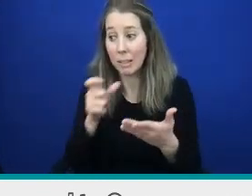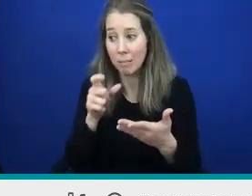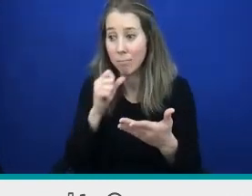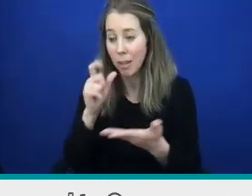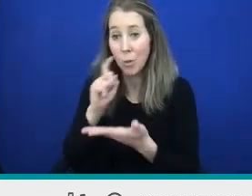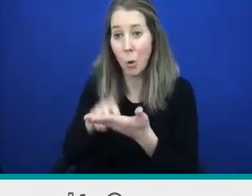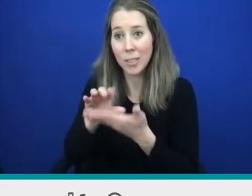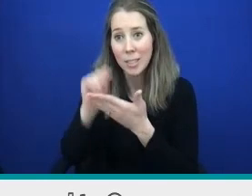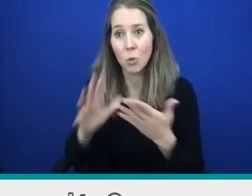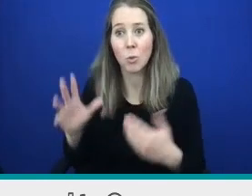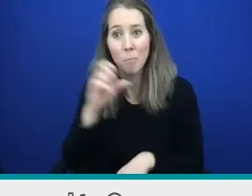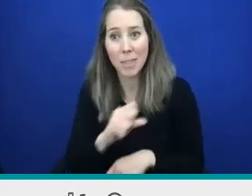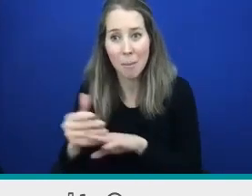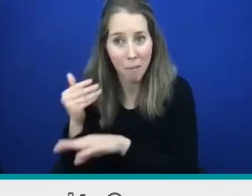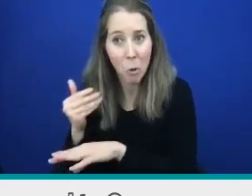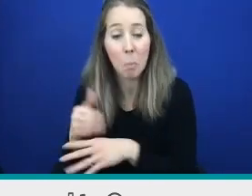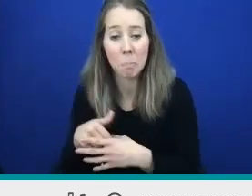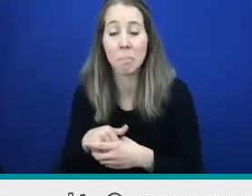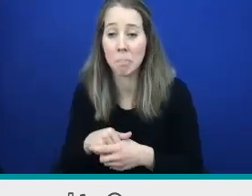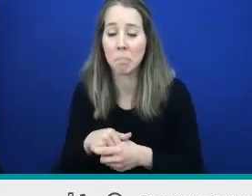the students were missing before.